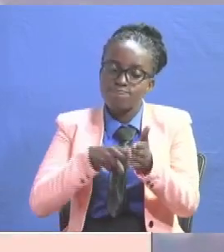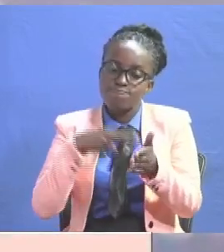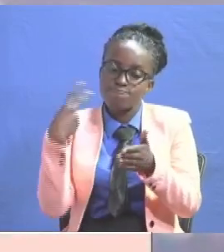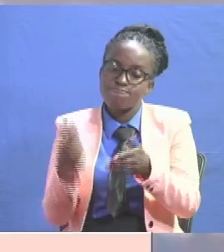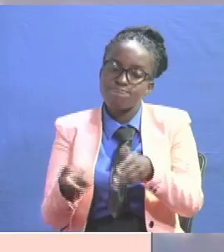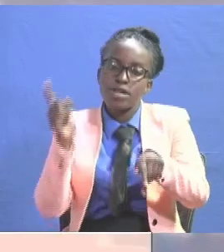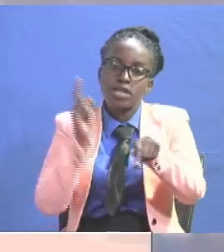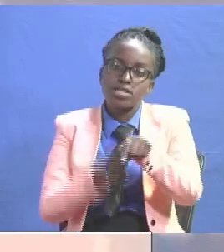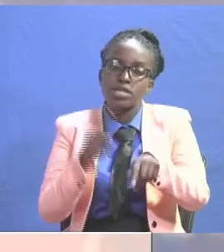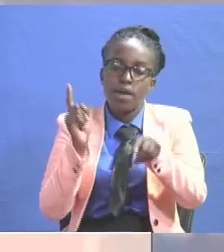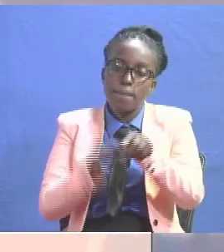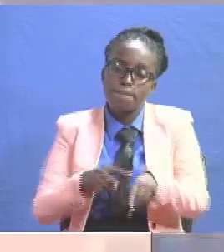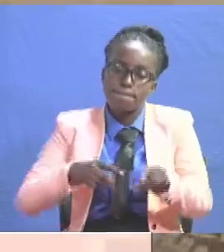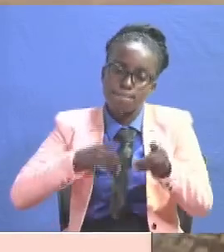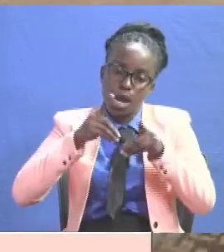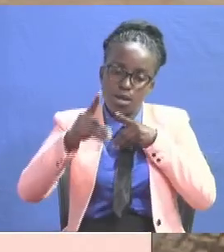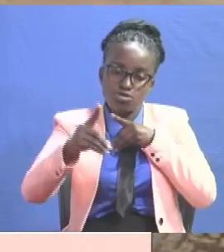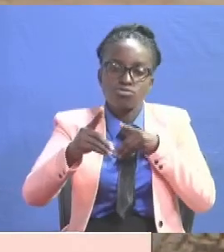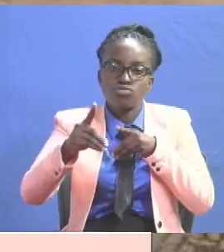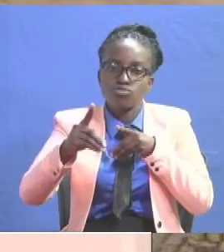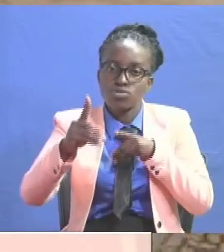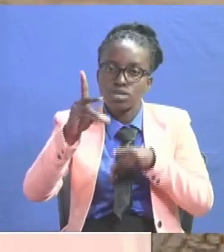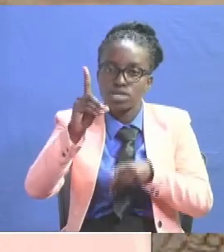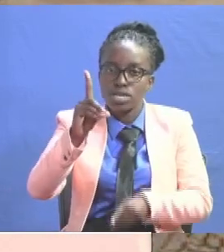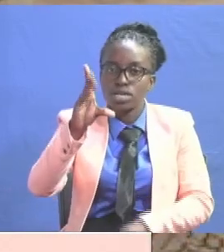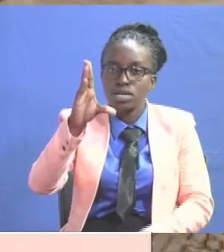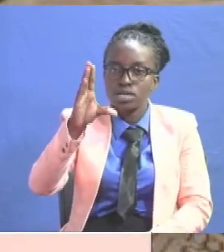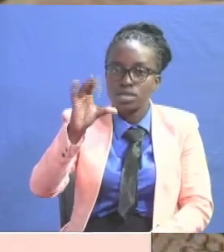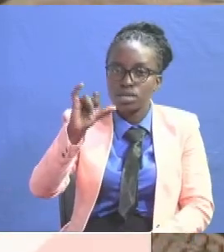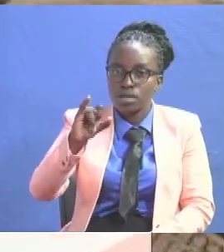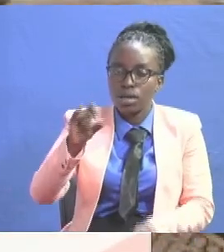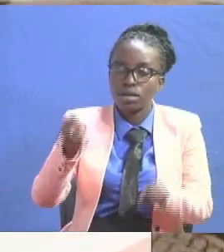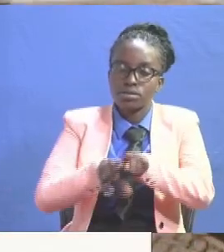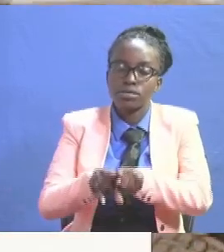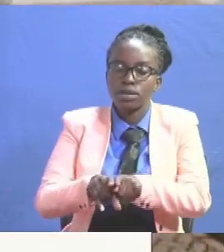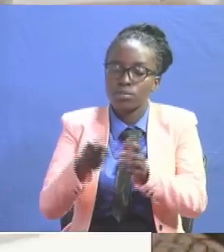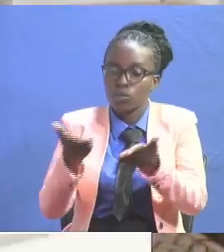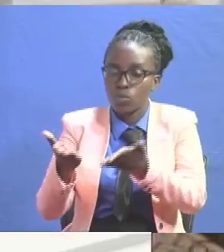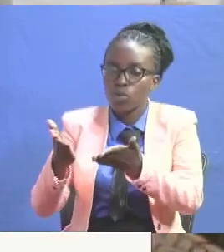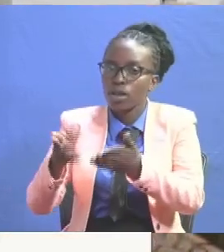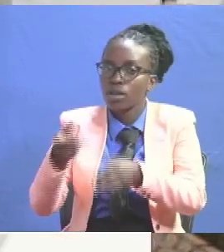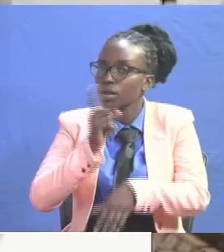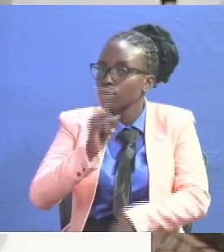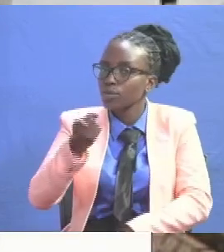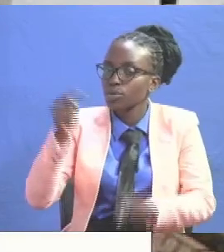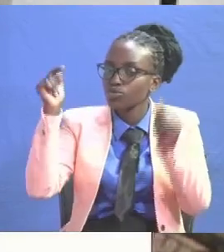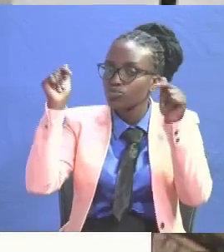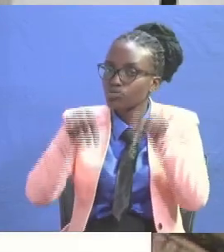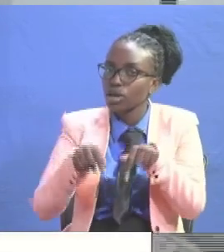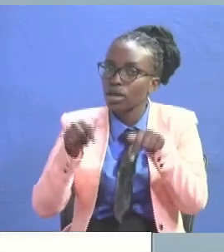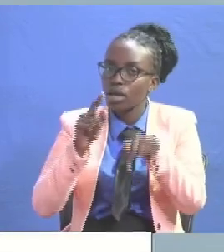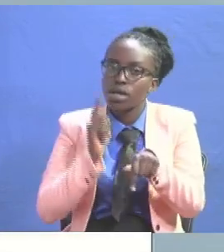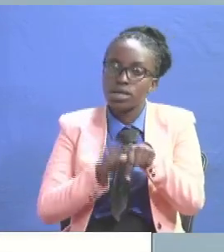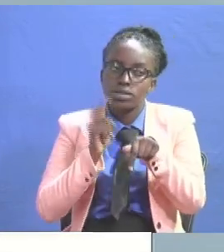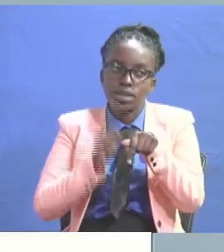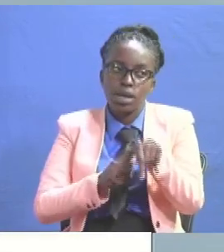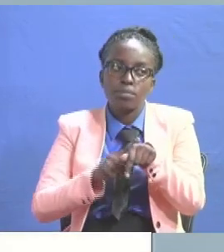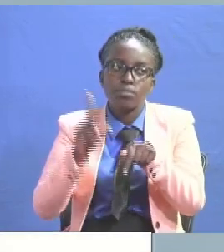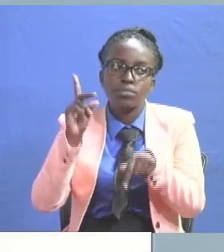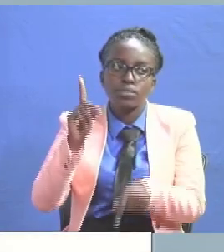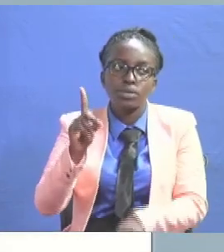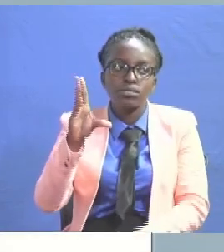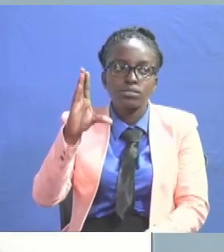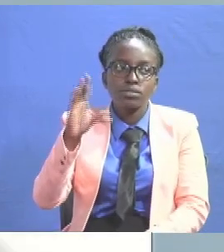Criminal Investigation at the DCI headquarters here in Nairobi today. This is after the DCI invited Gachagua to